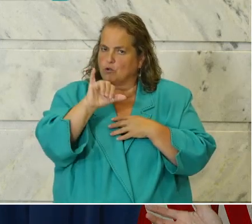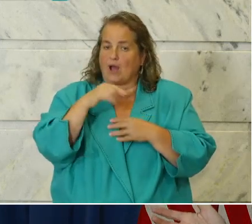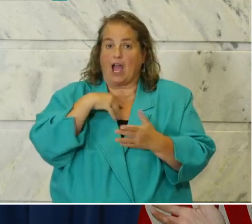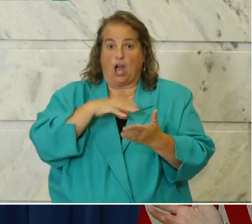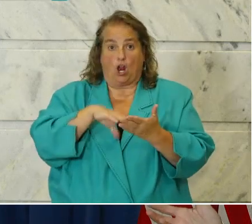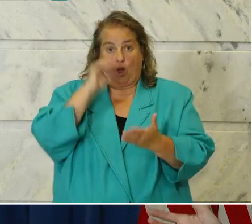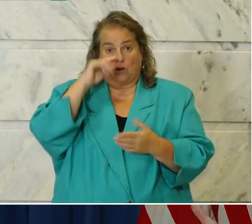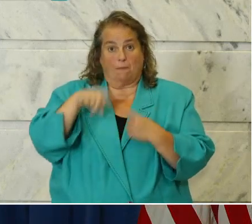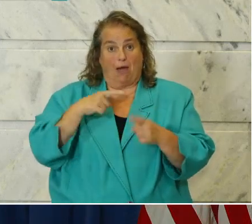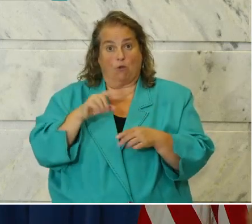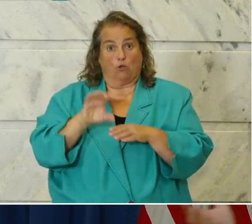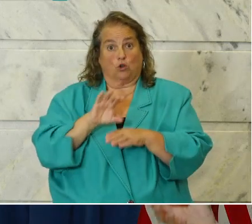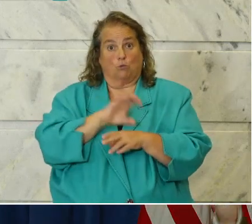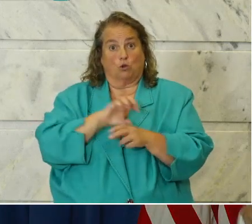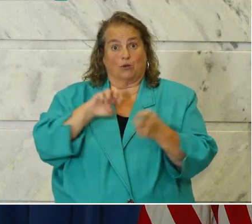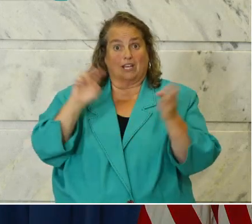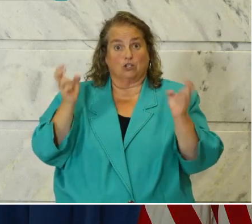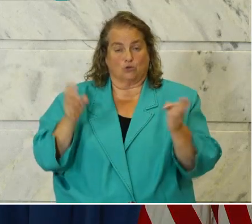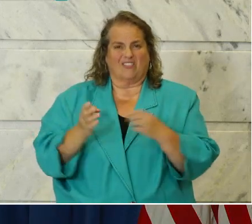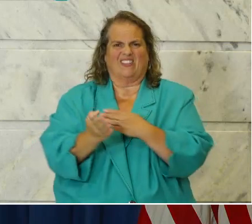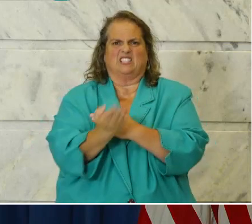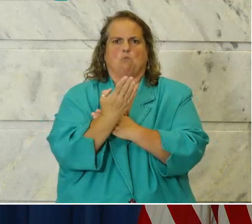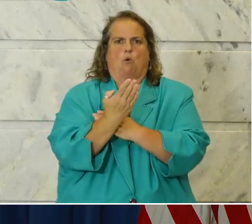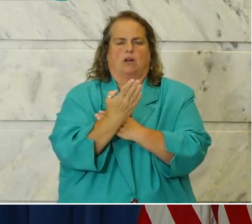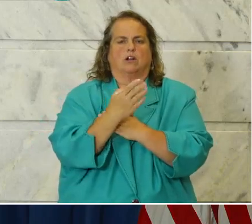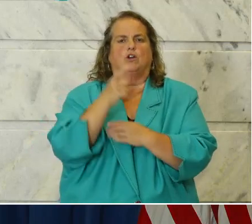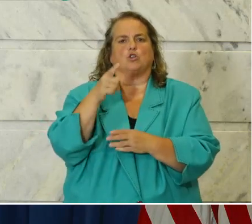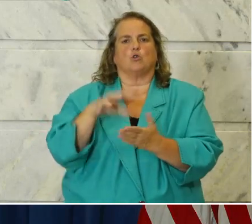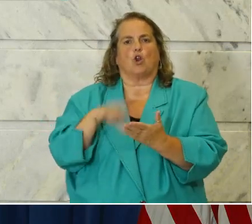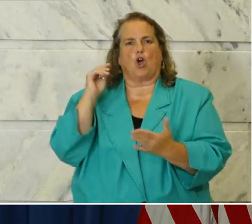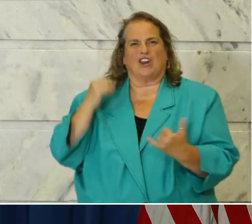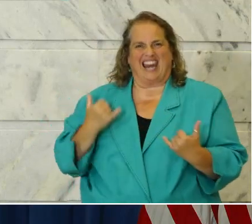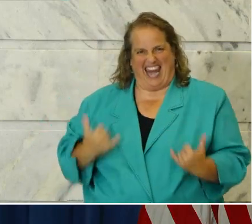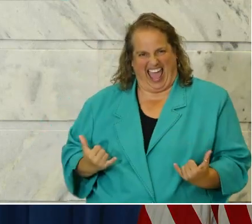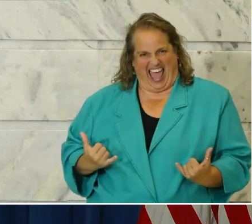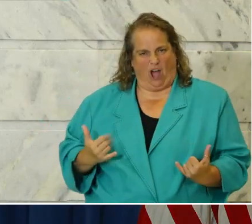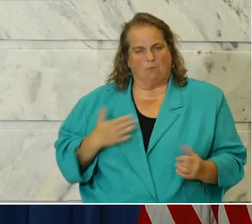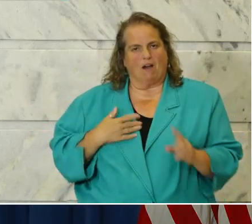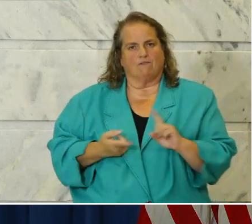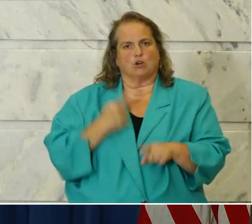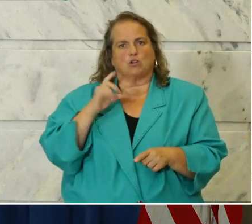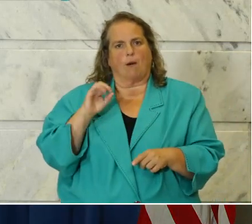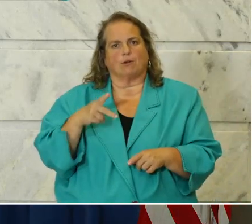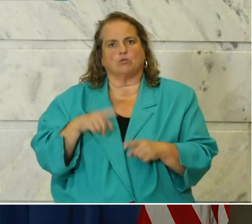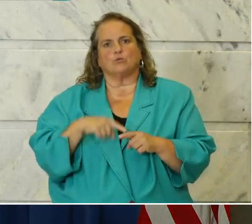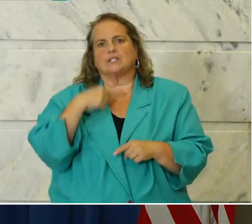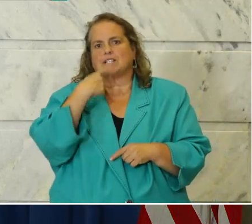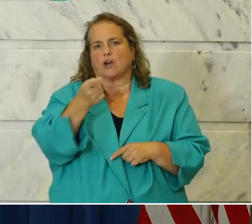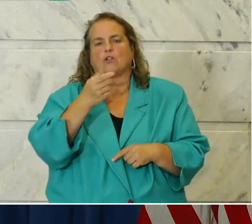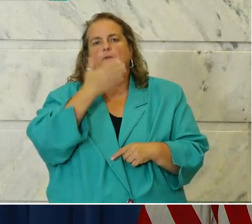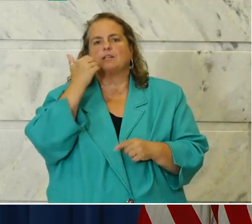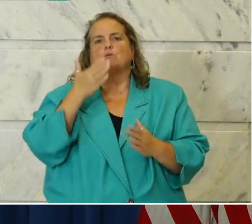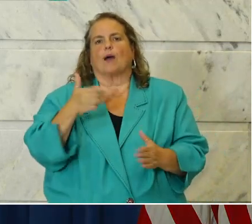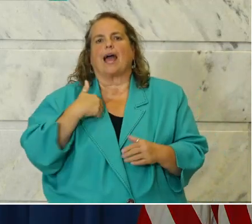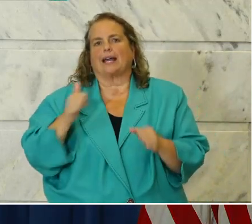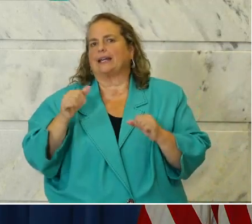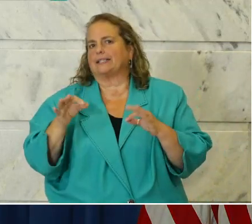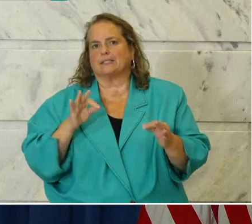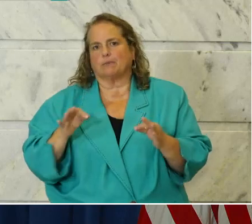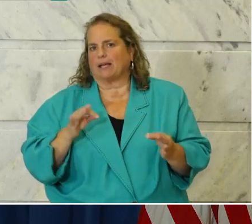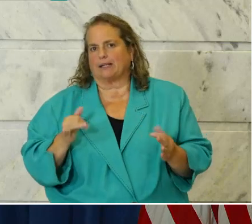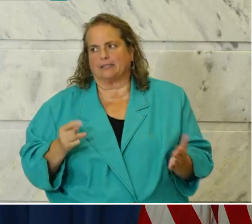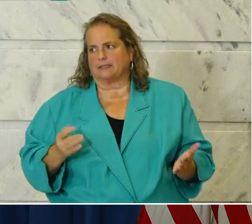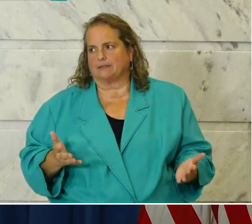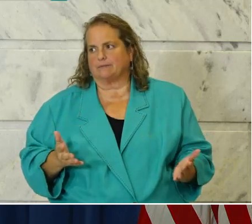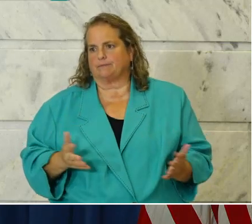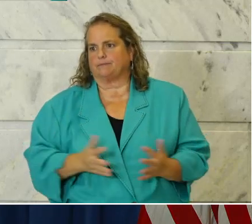computer thing this morning, and you all are learning about it. My first opportunity to tell you with the best way that I can explain an issue with